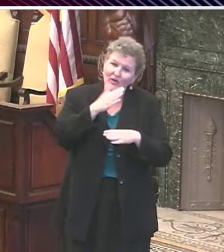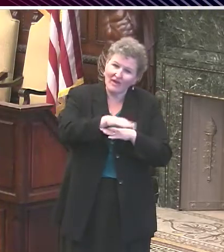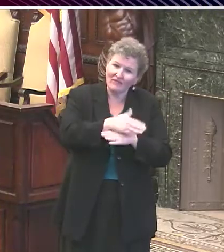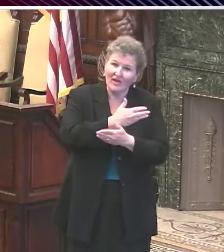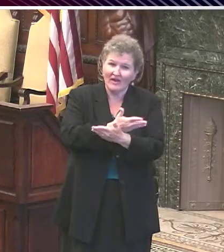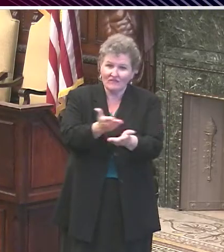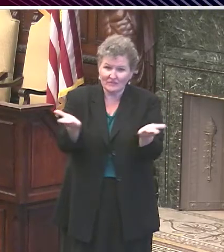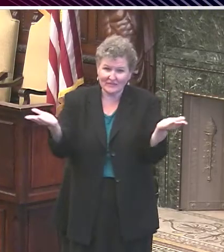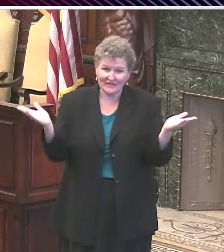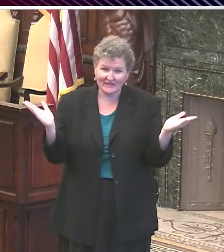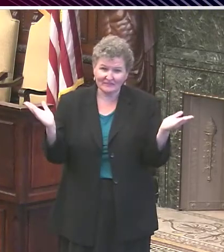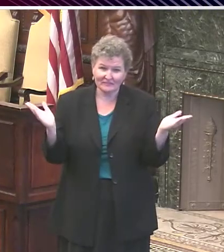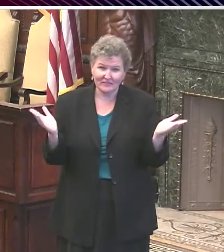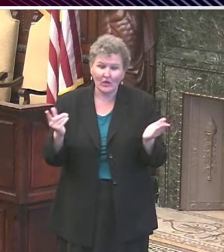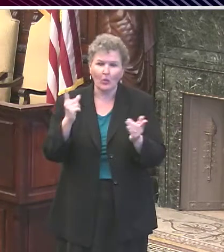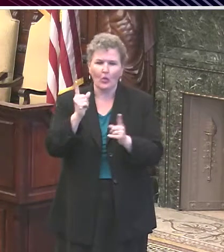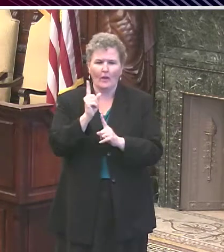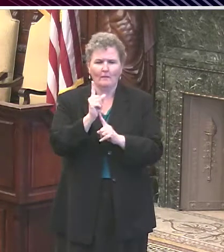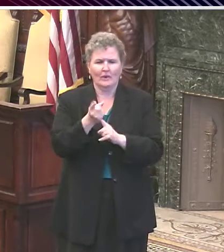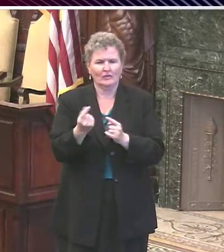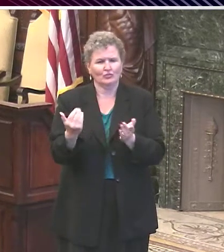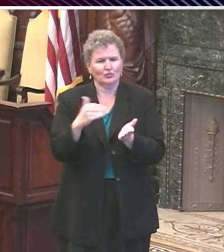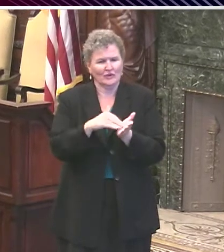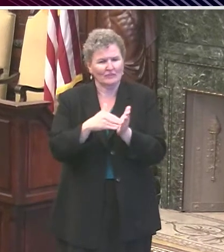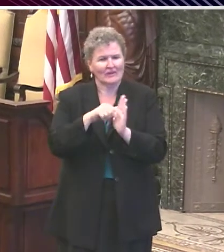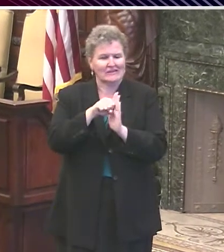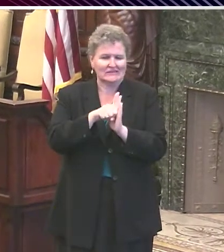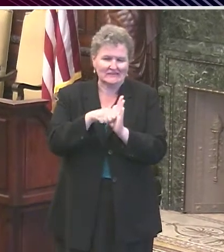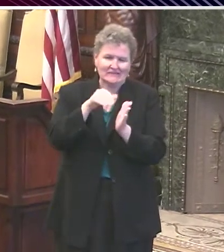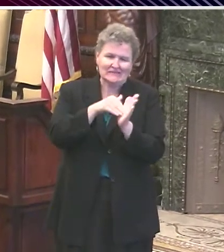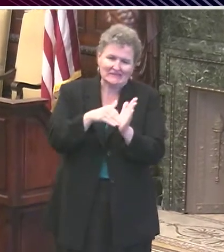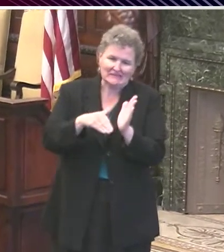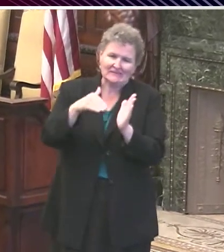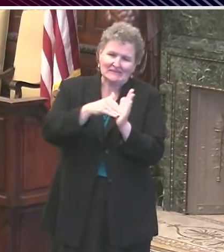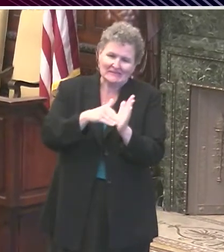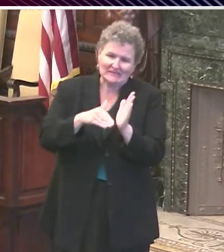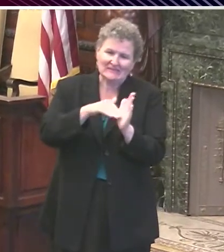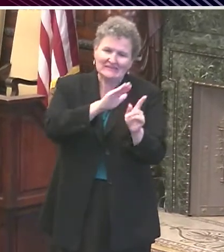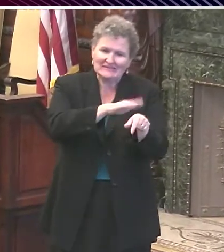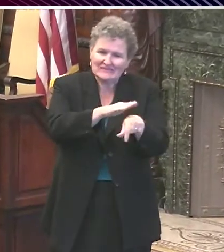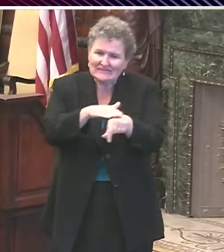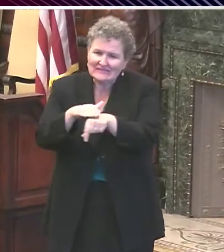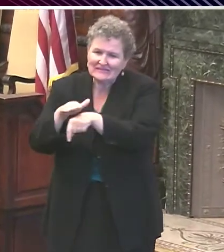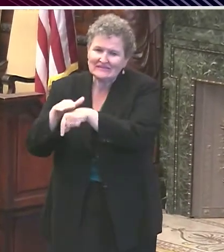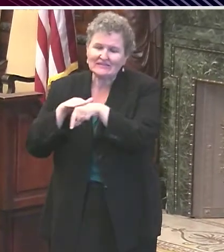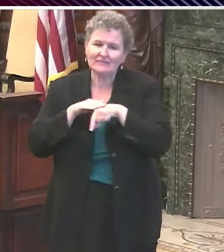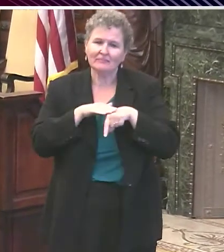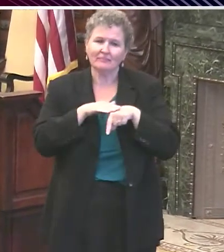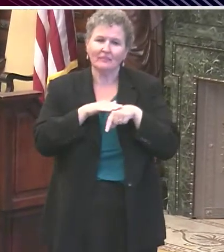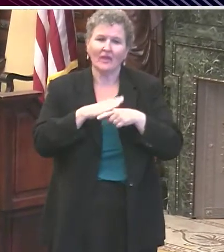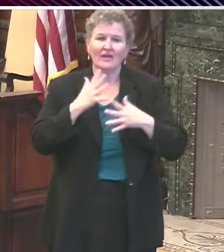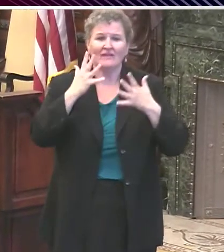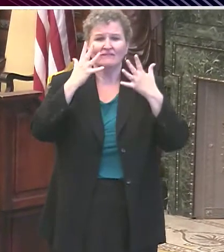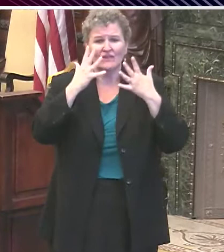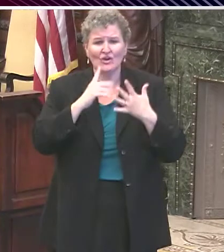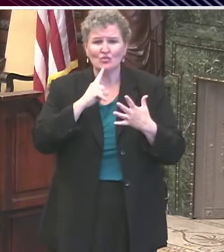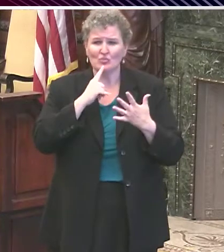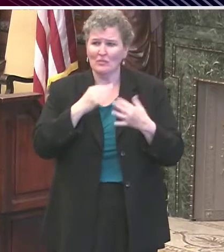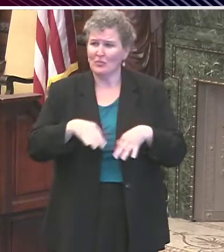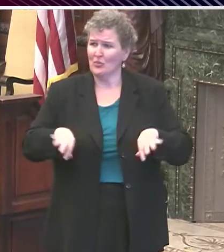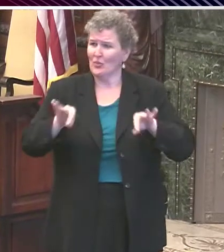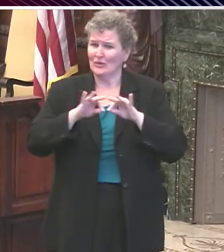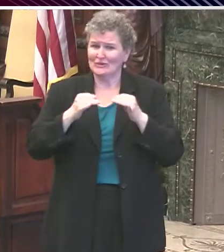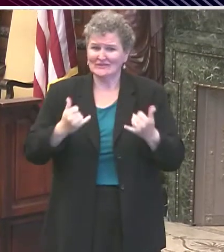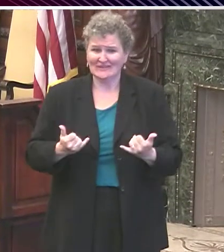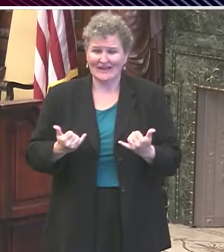want to take a minute and repeat some words of caution that we've offered before, but that are unfortunately just as appropriate today, more than